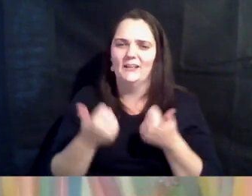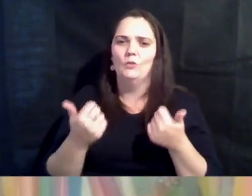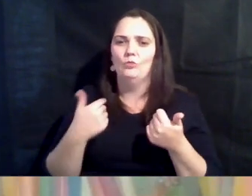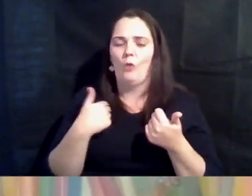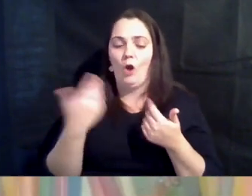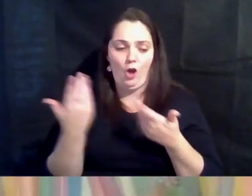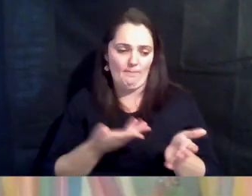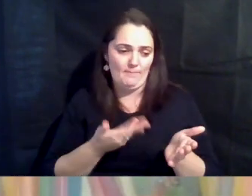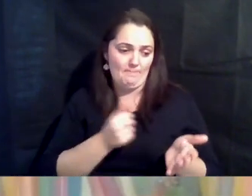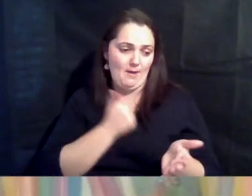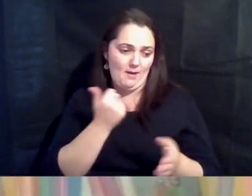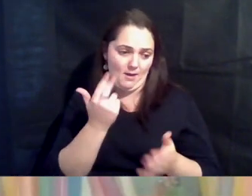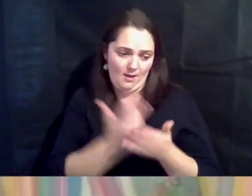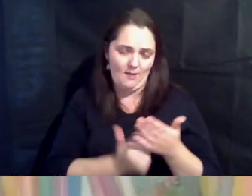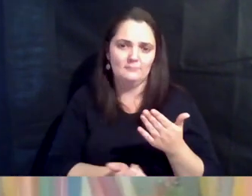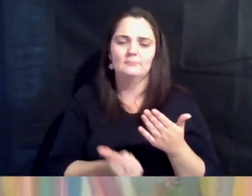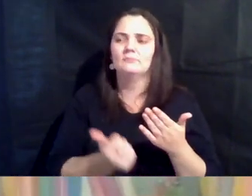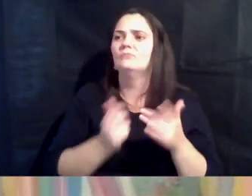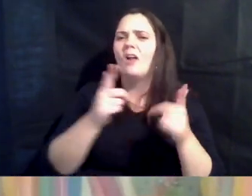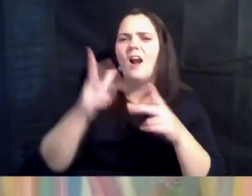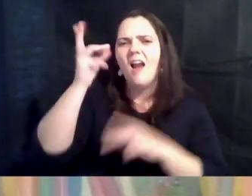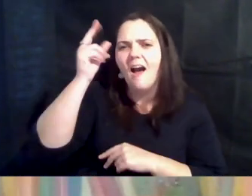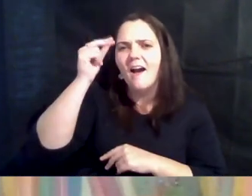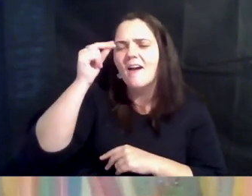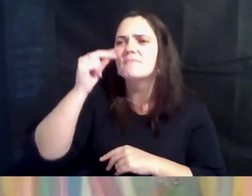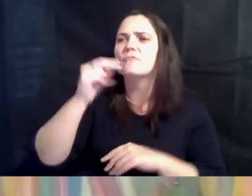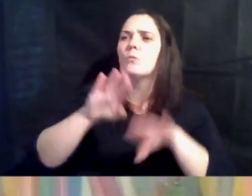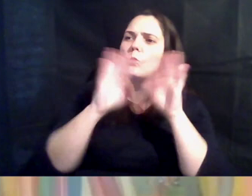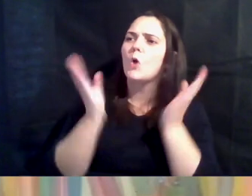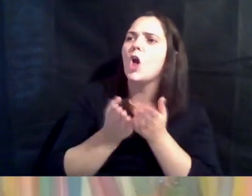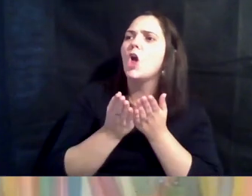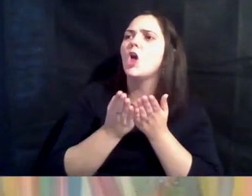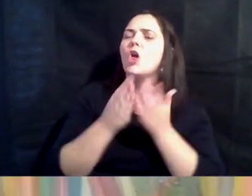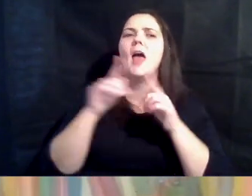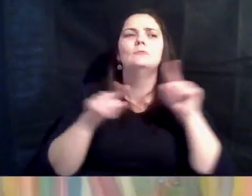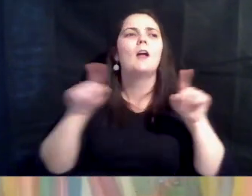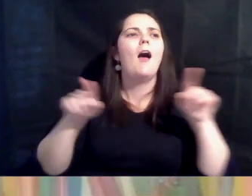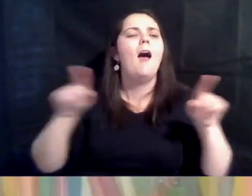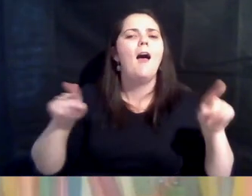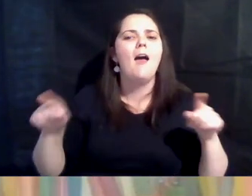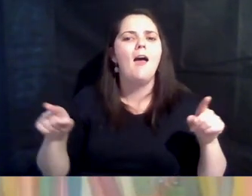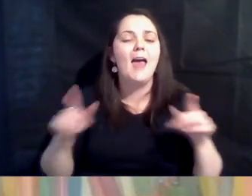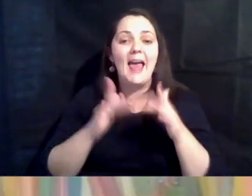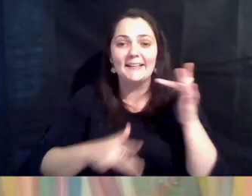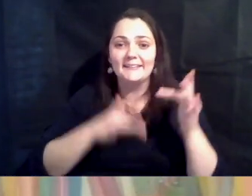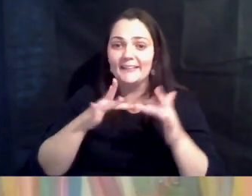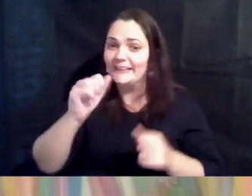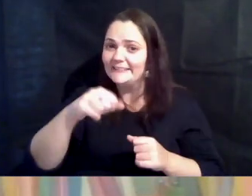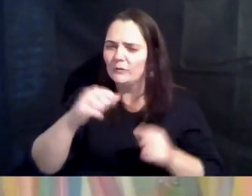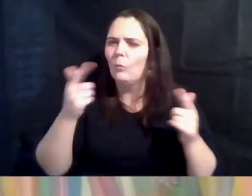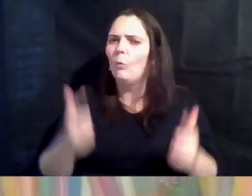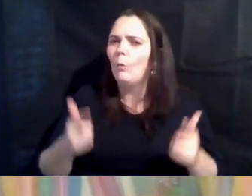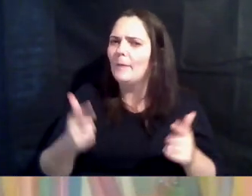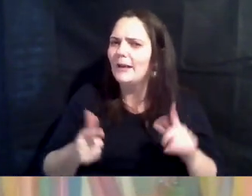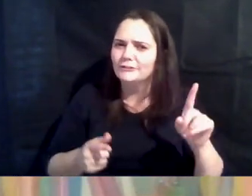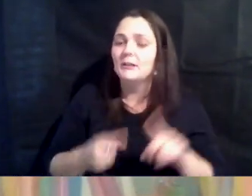find inspiration, library, outside world, absolutely through the internet as well, but in small doses, take your making